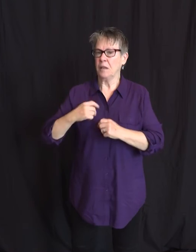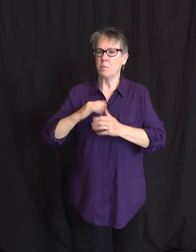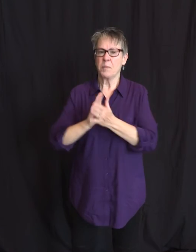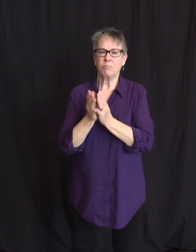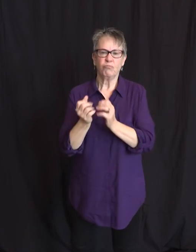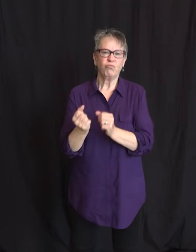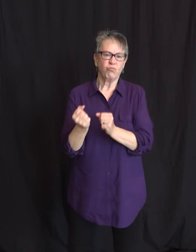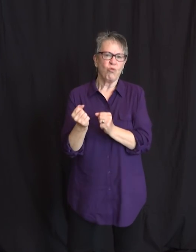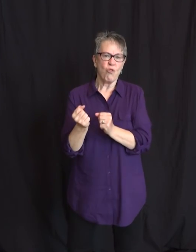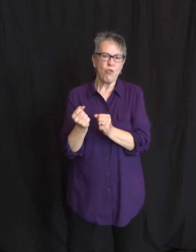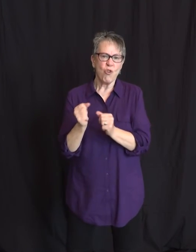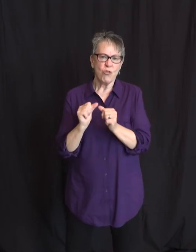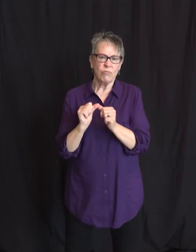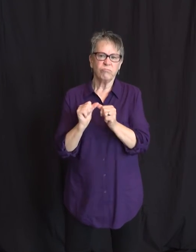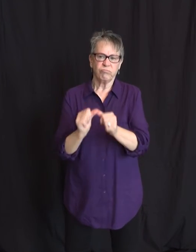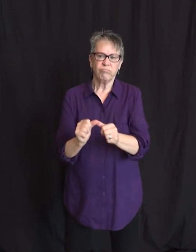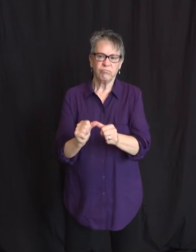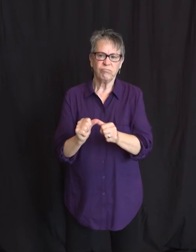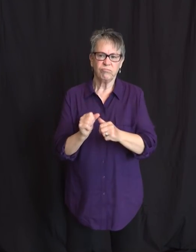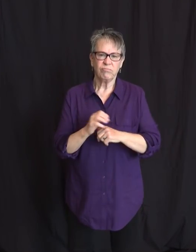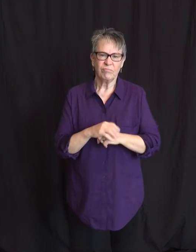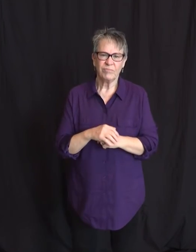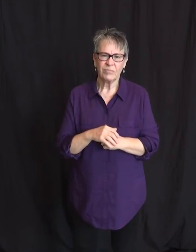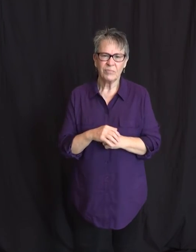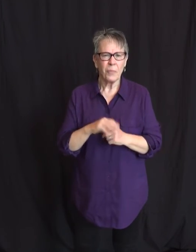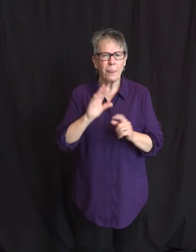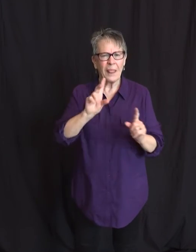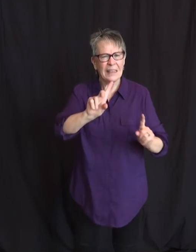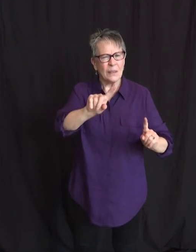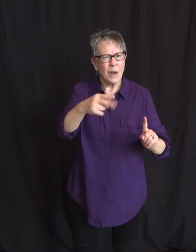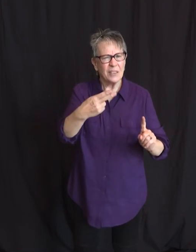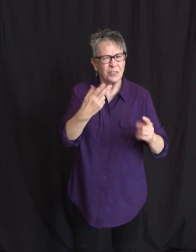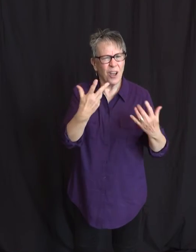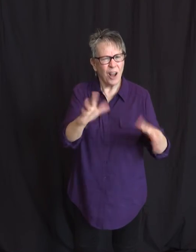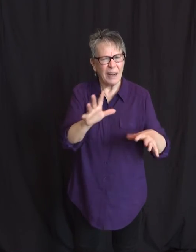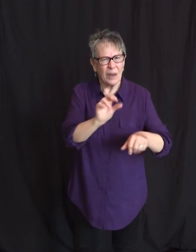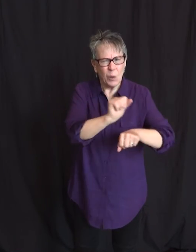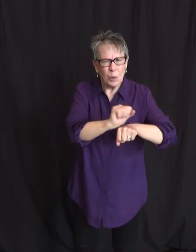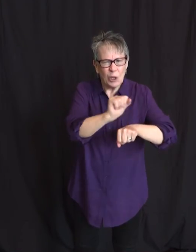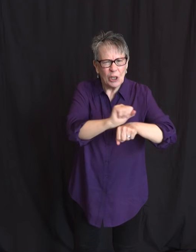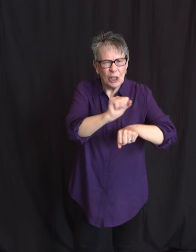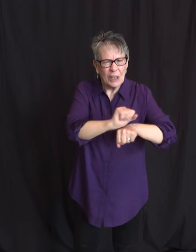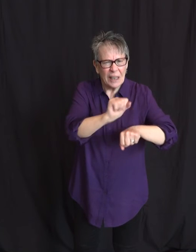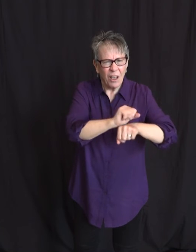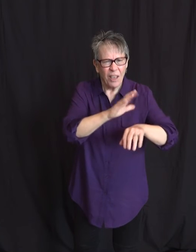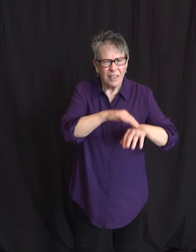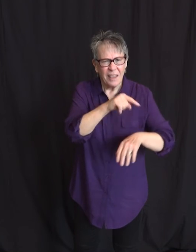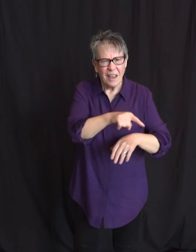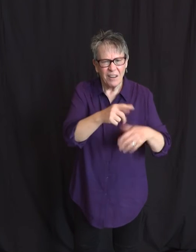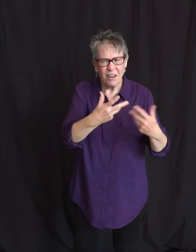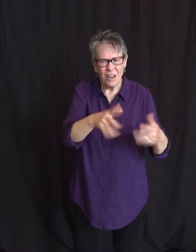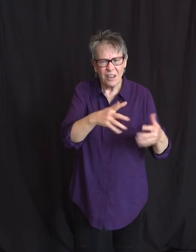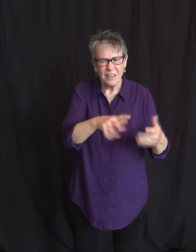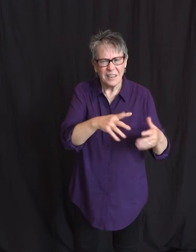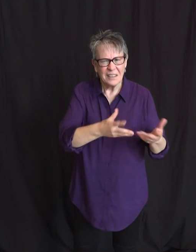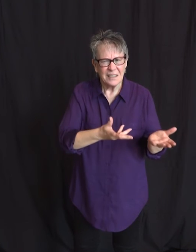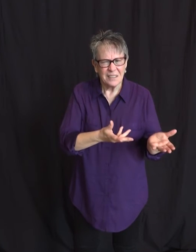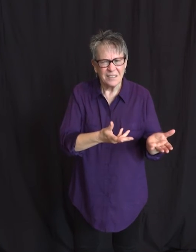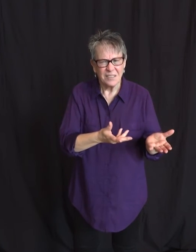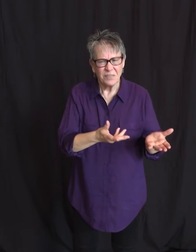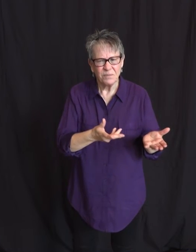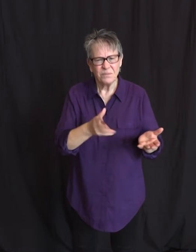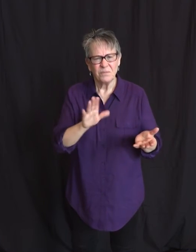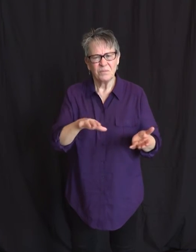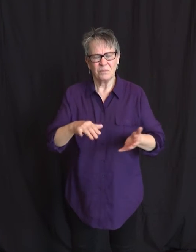already. I don't know it'll be this week, but just as today we've devoted the large part of our comments, other than